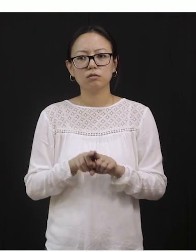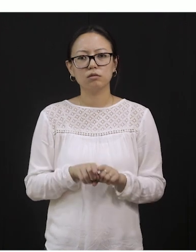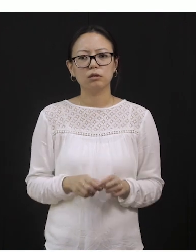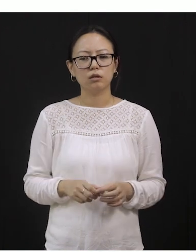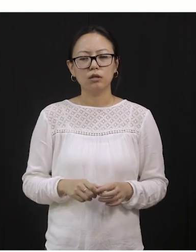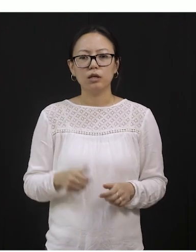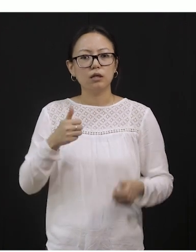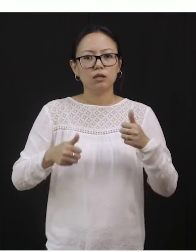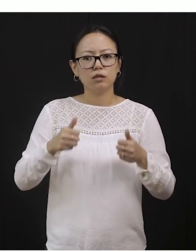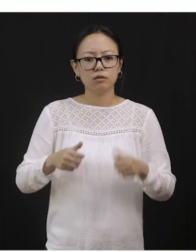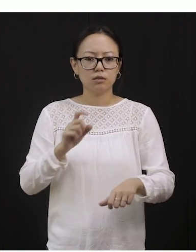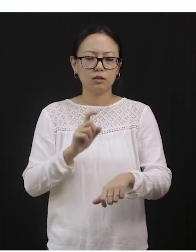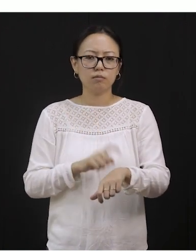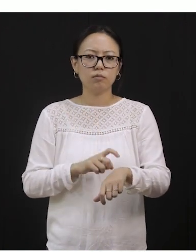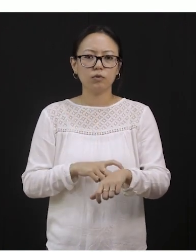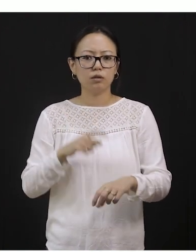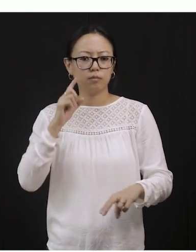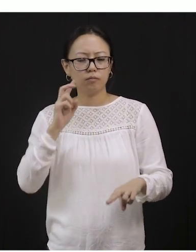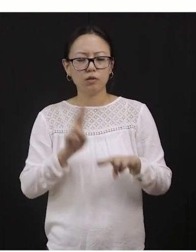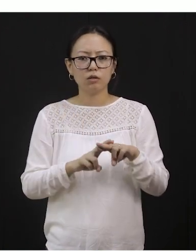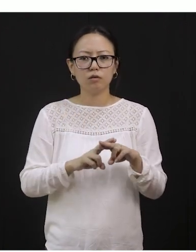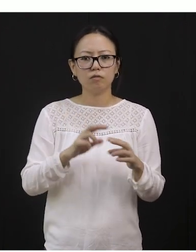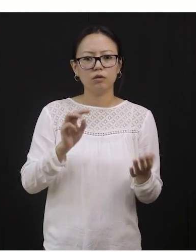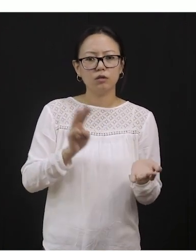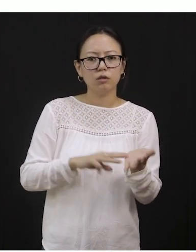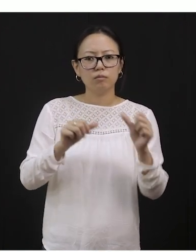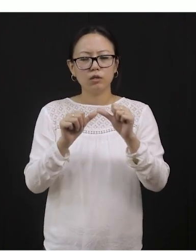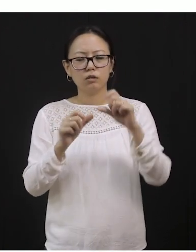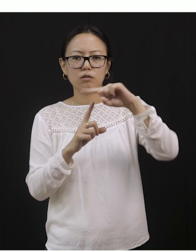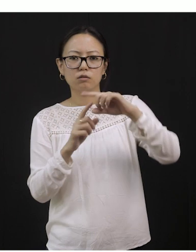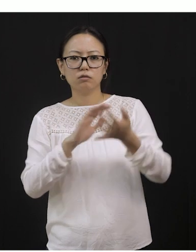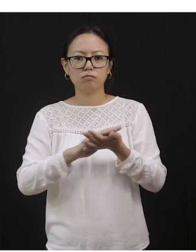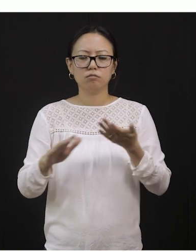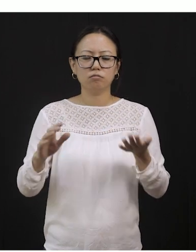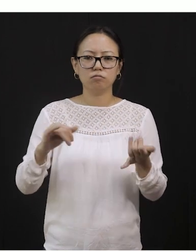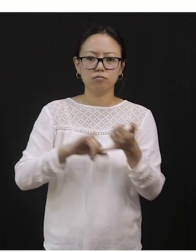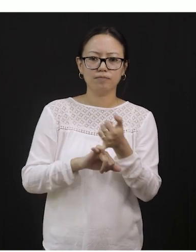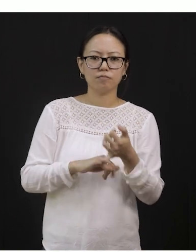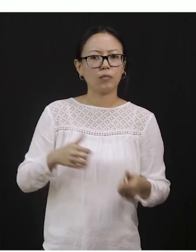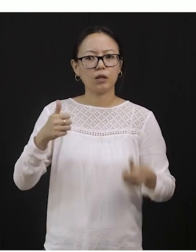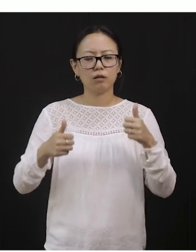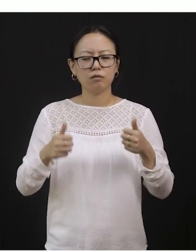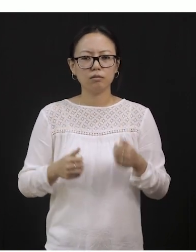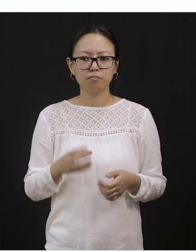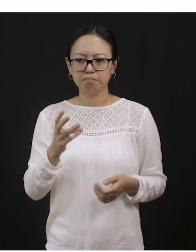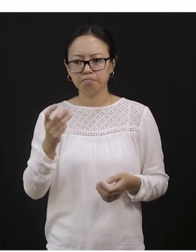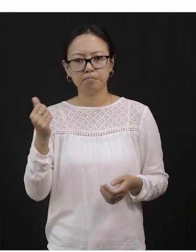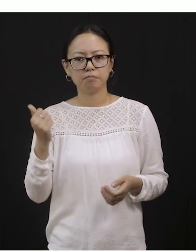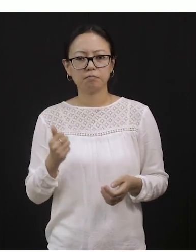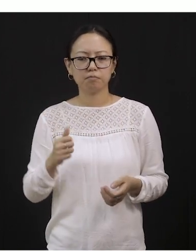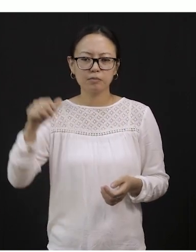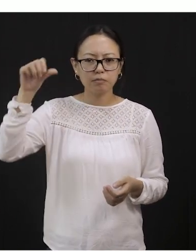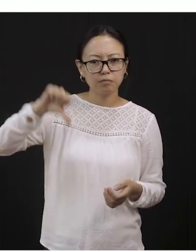should not give up. You should give your best and you should try your best, and that is how you should